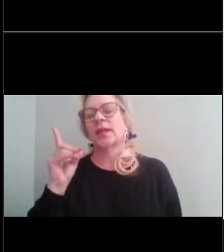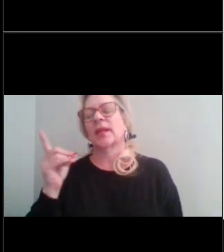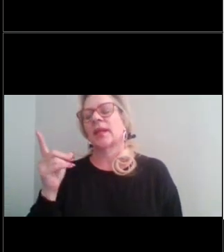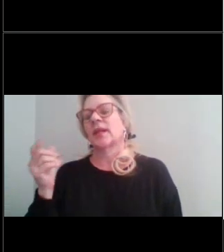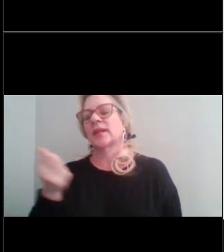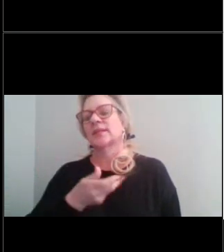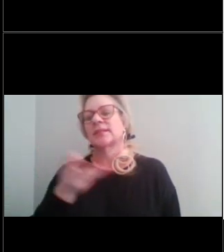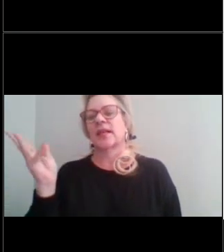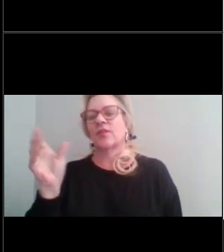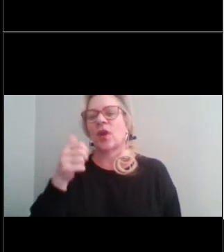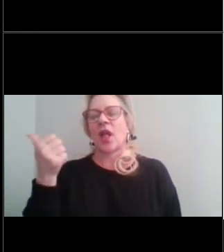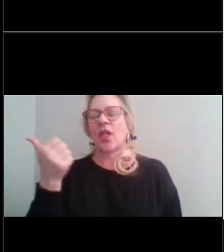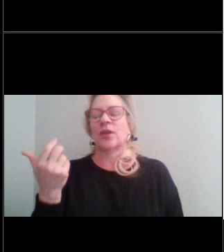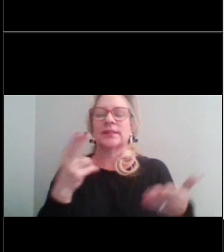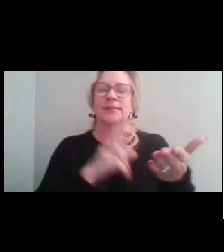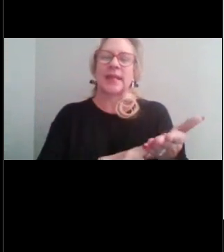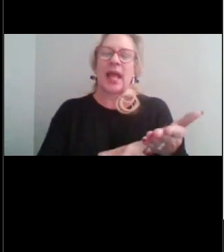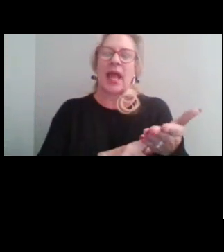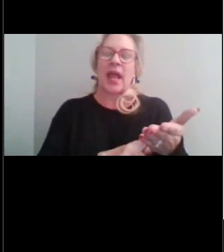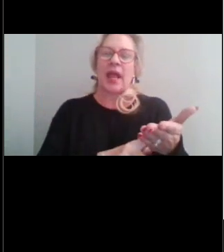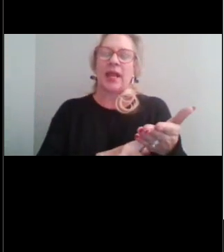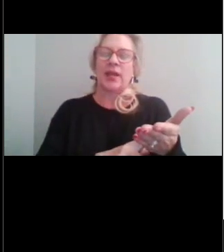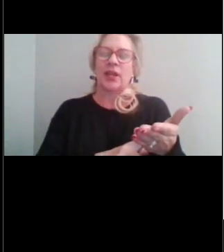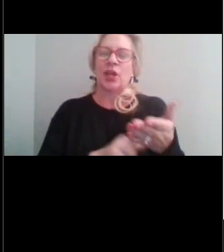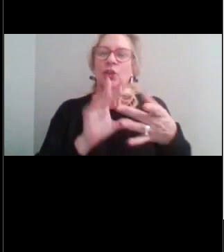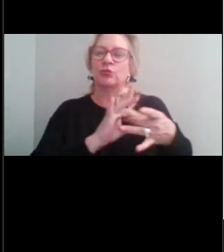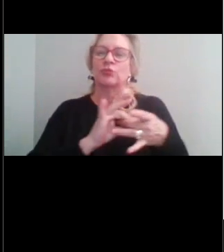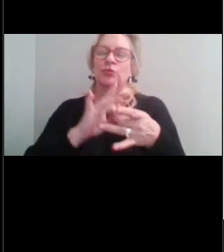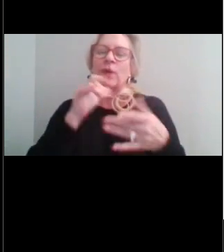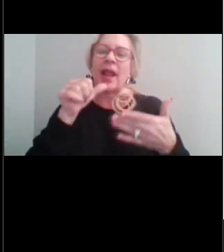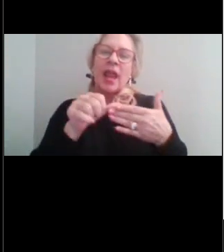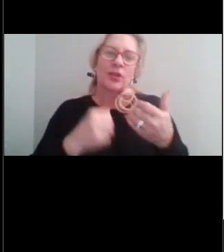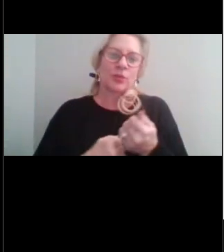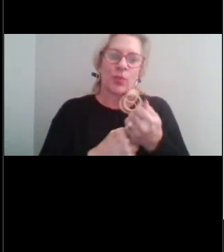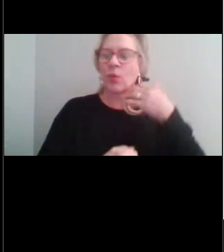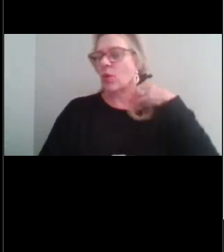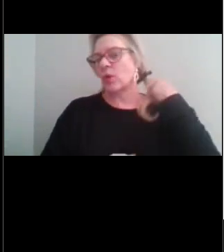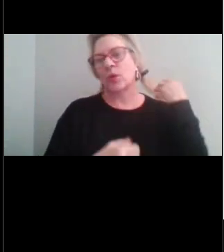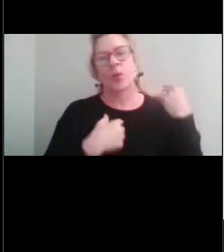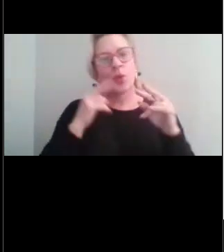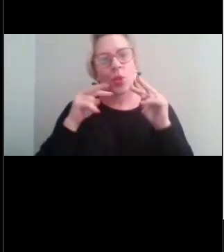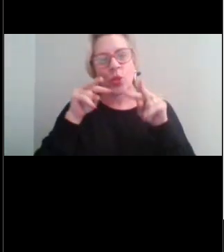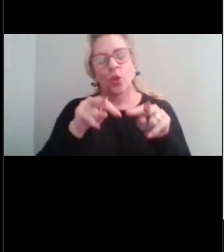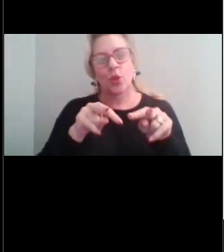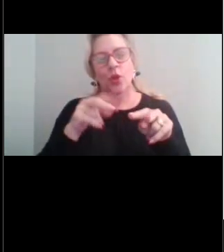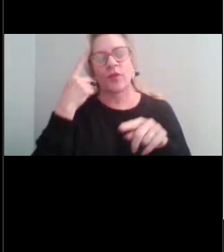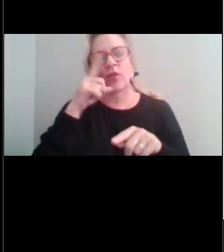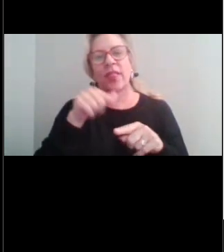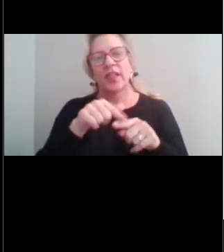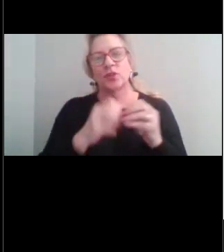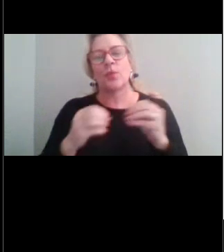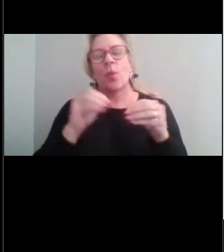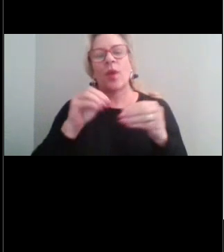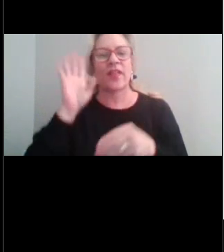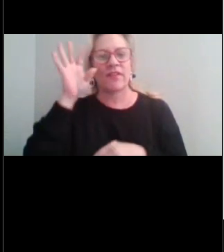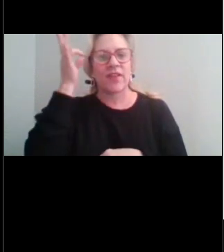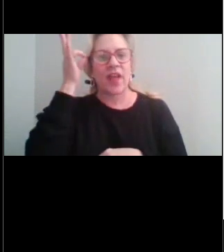multi-state joint comment letter of support. So we're looking forward to seeing this come out in more of the federal